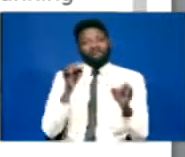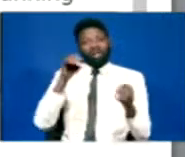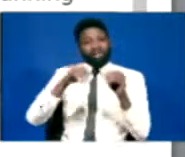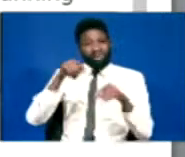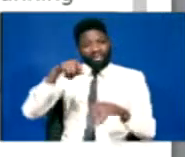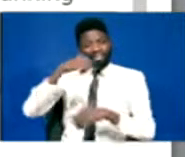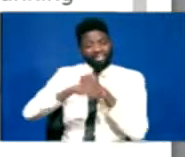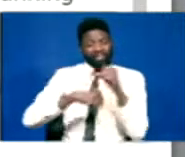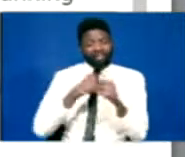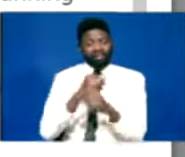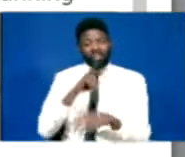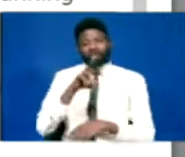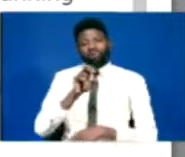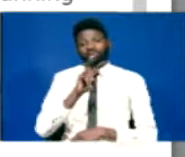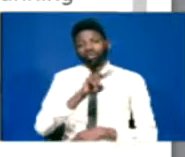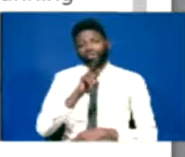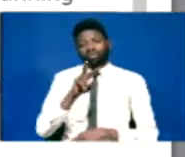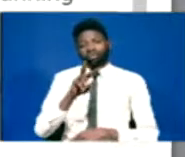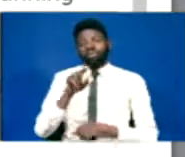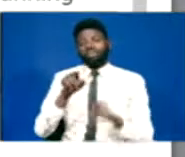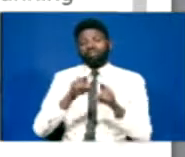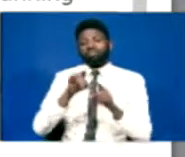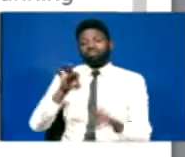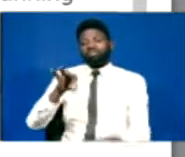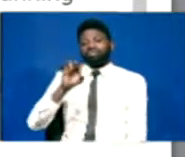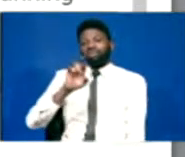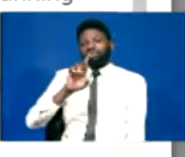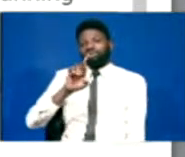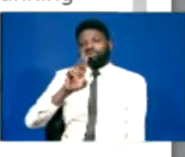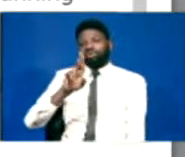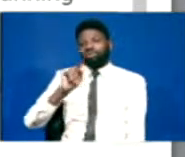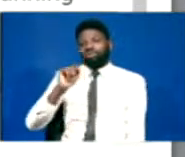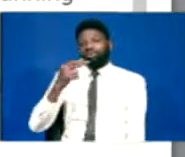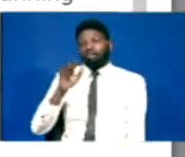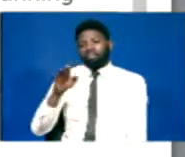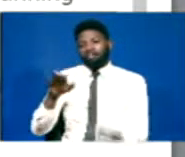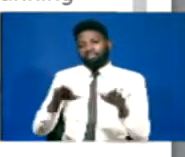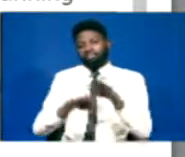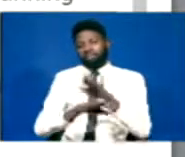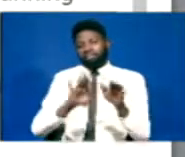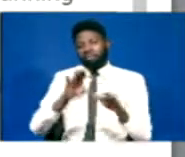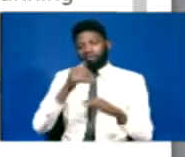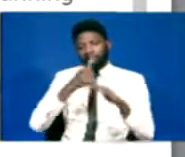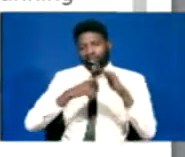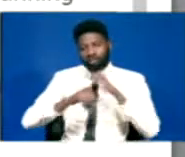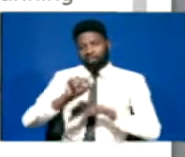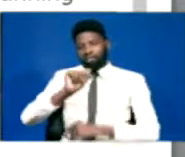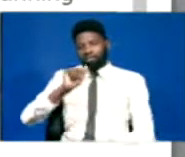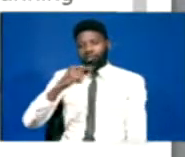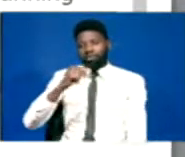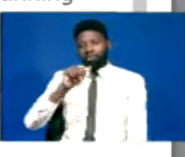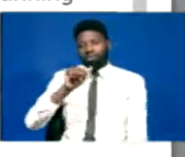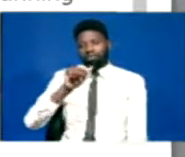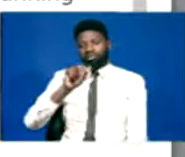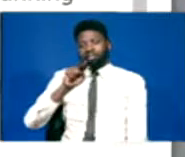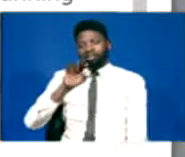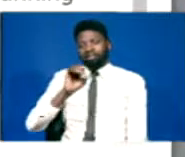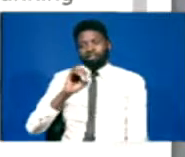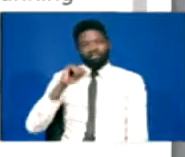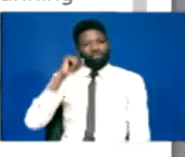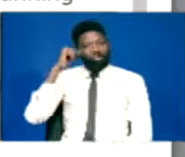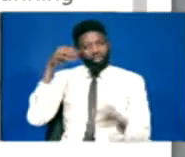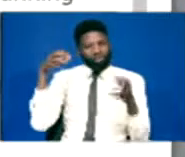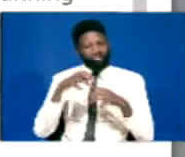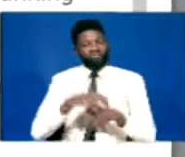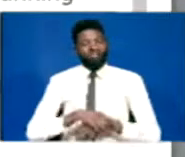did pick Ruth Musheru Mutua to be his running mate under the Agano Party. That's the profile